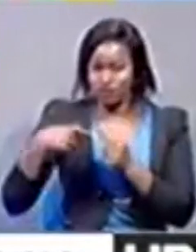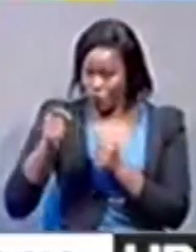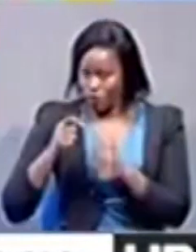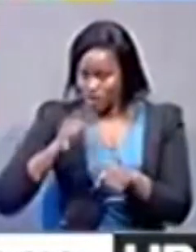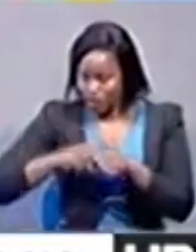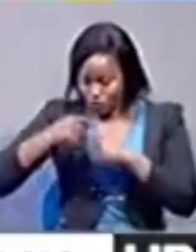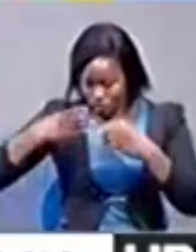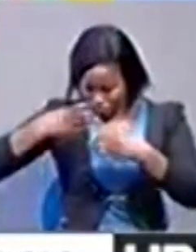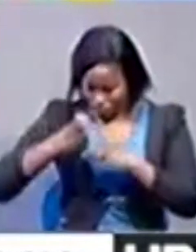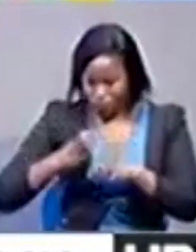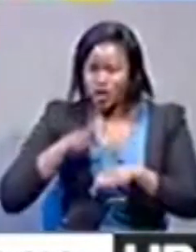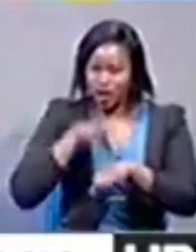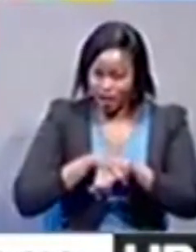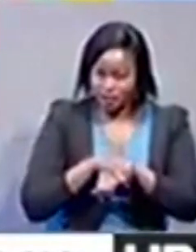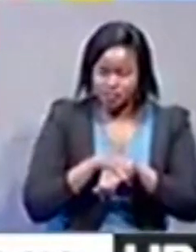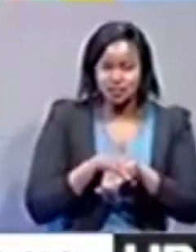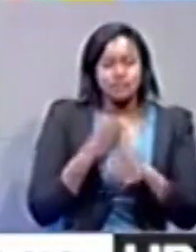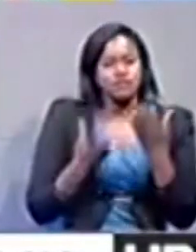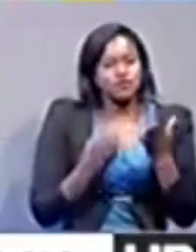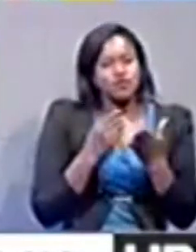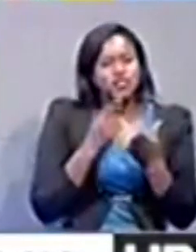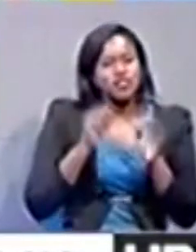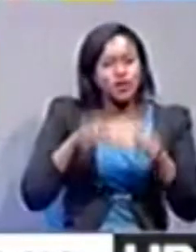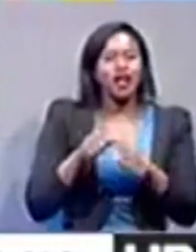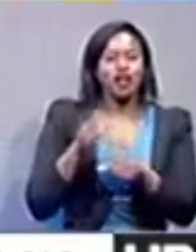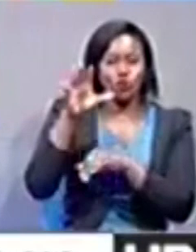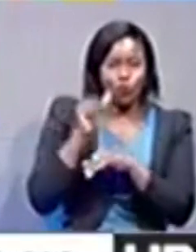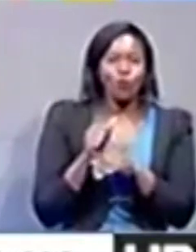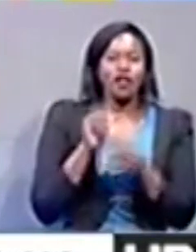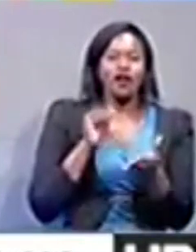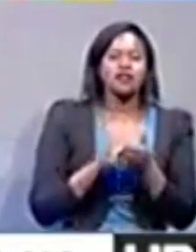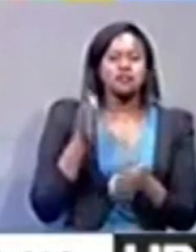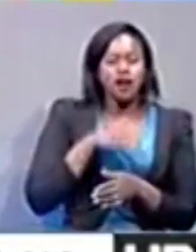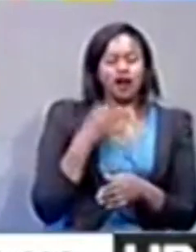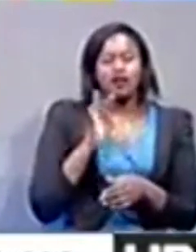run and we found where, we shall call you from wherever you are.